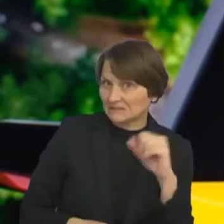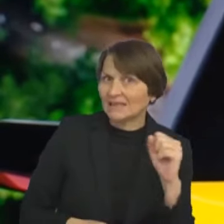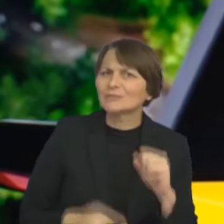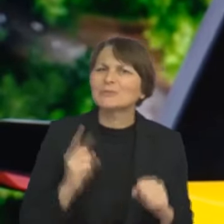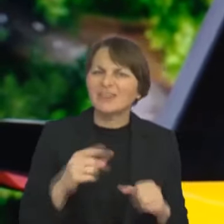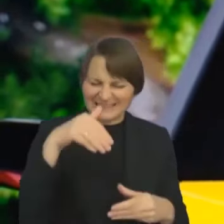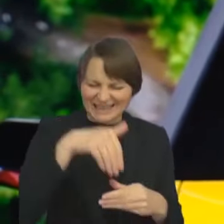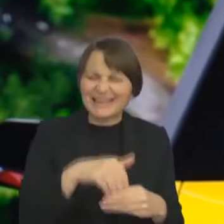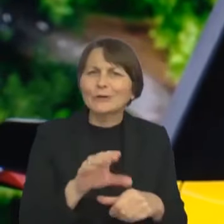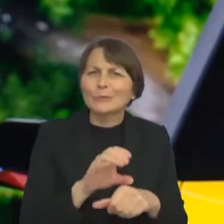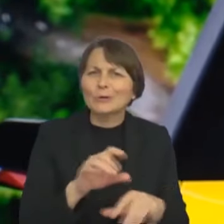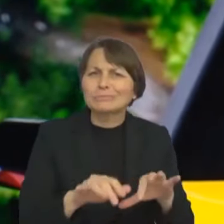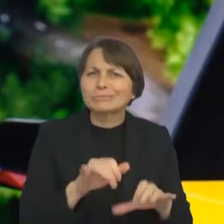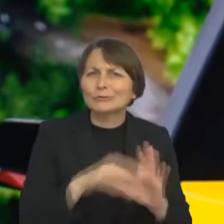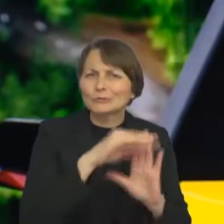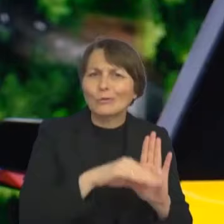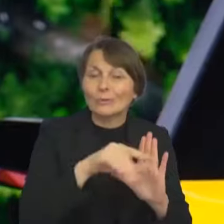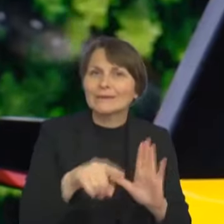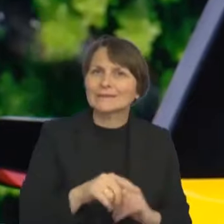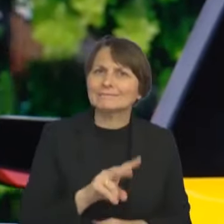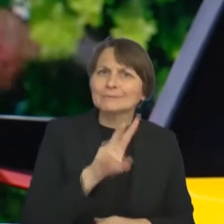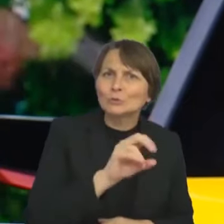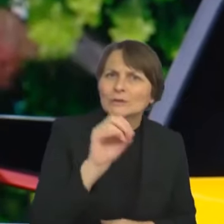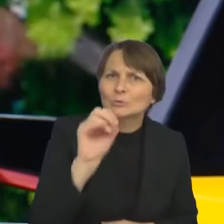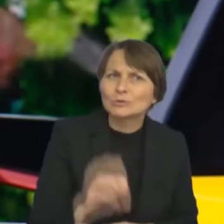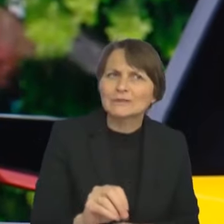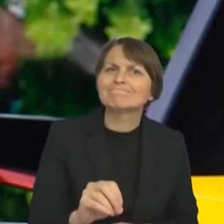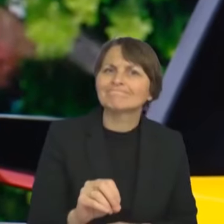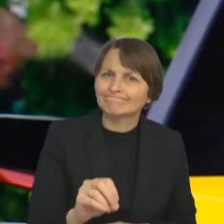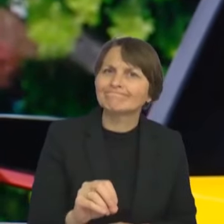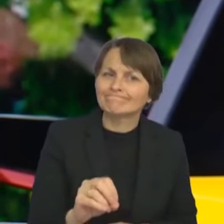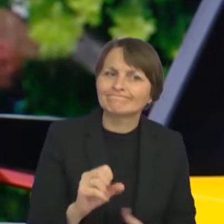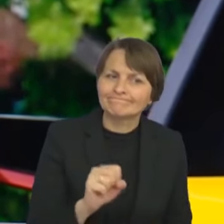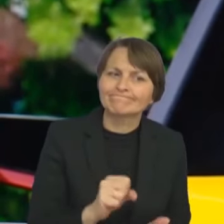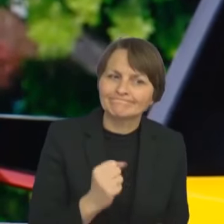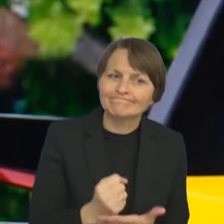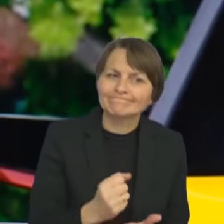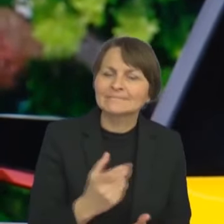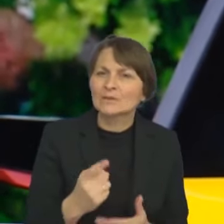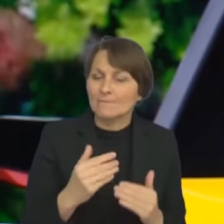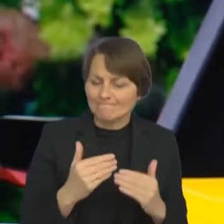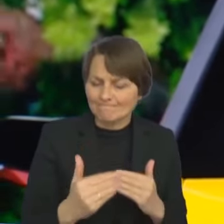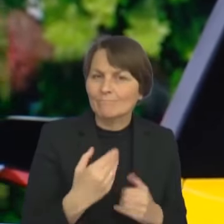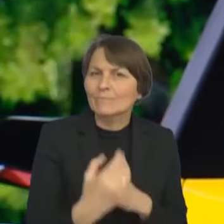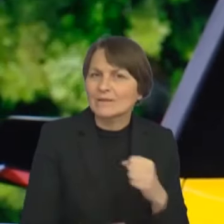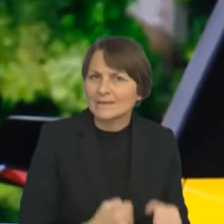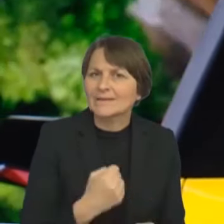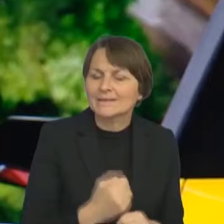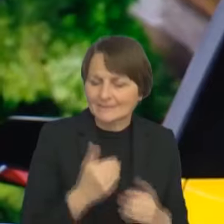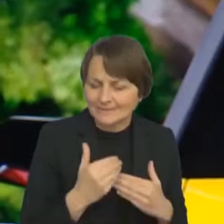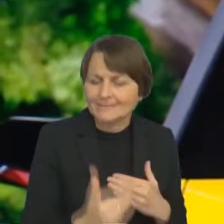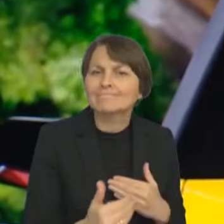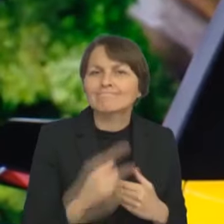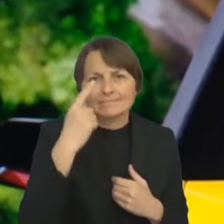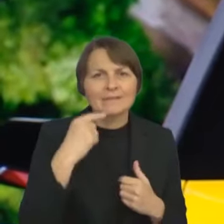50% is something that does ring bells for us, because we also believe that in a few years' time, a large part of